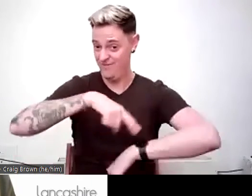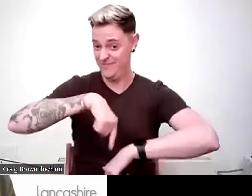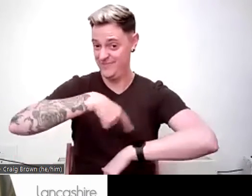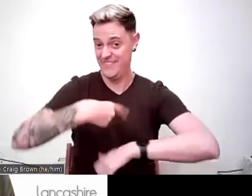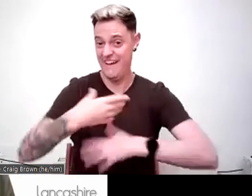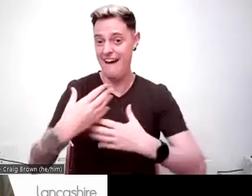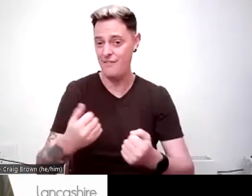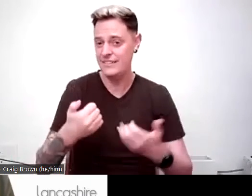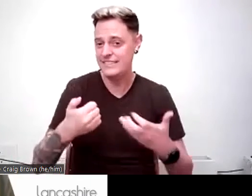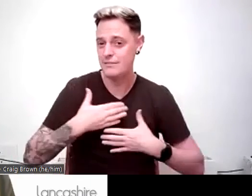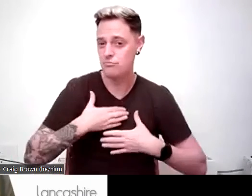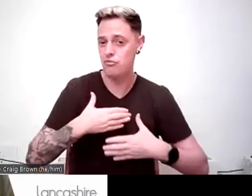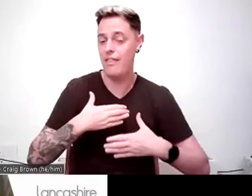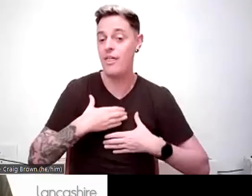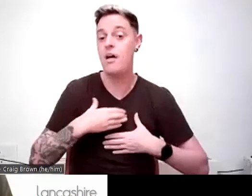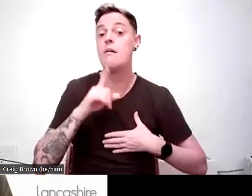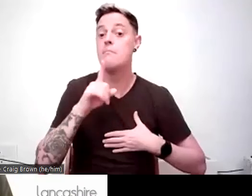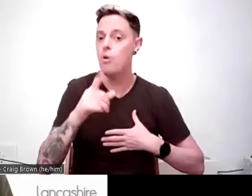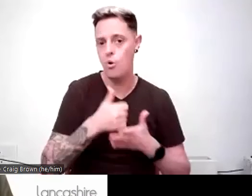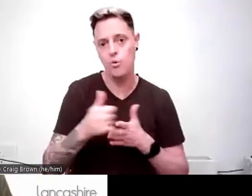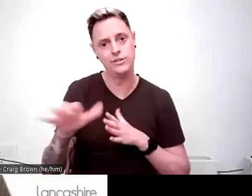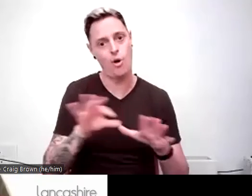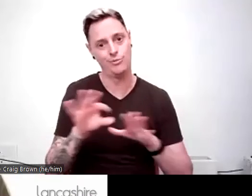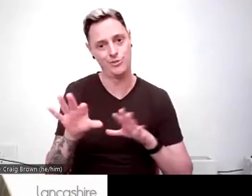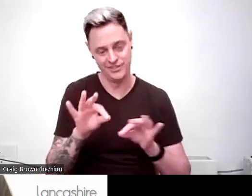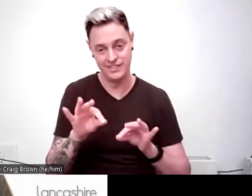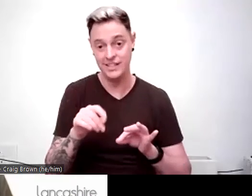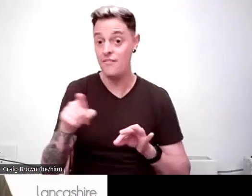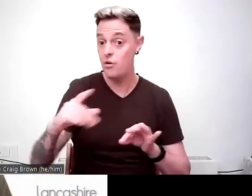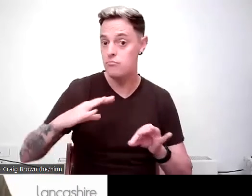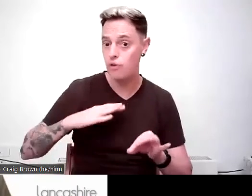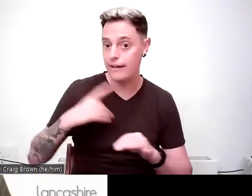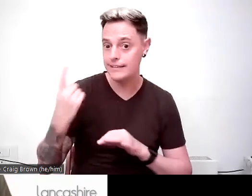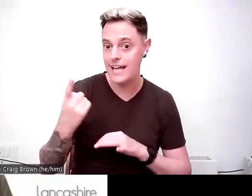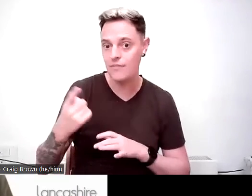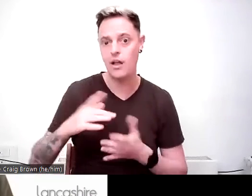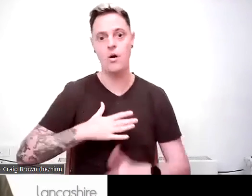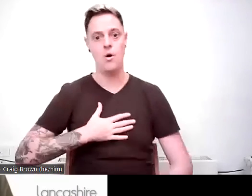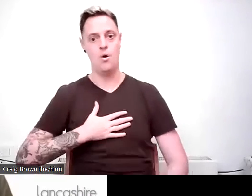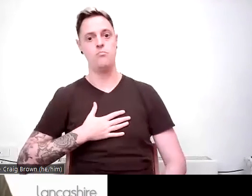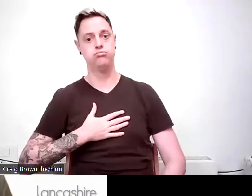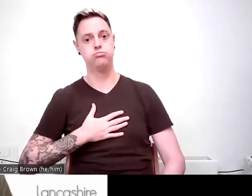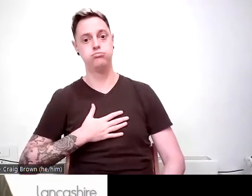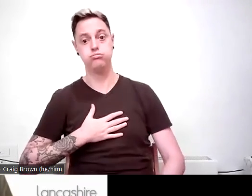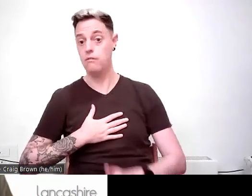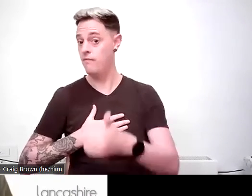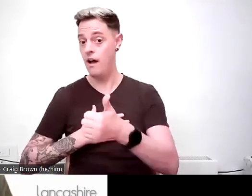my classes, everything is optional. You can always take a break. So it's a good class